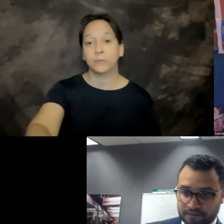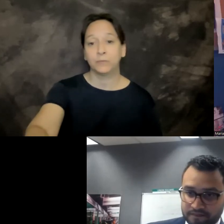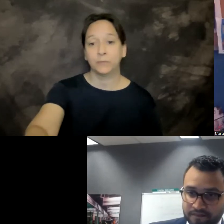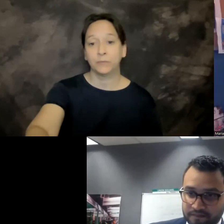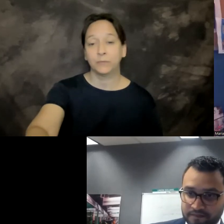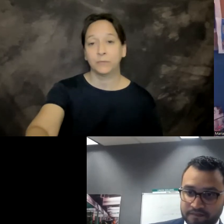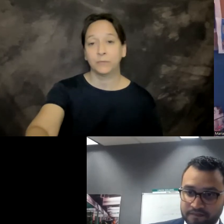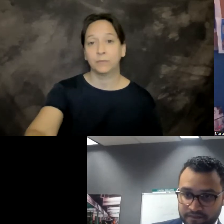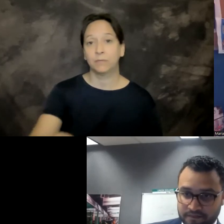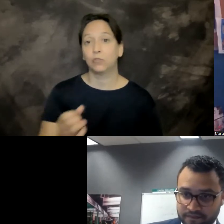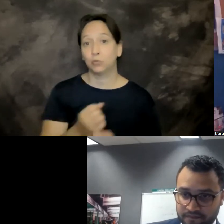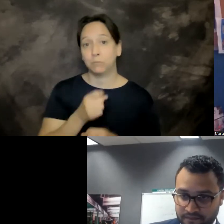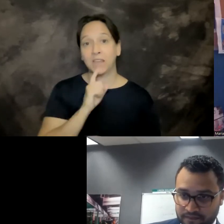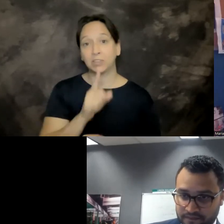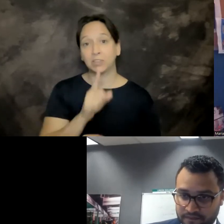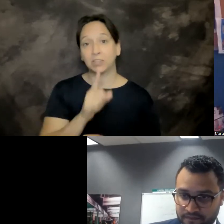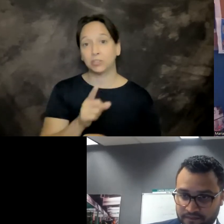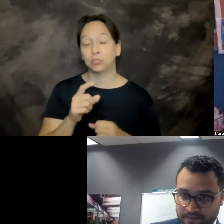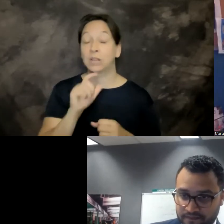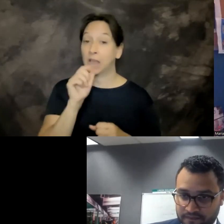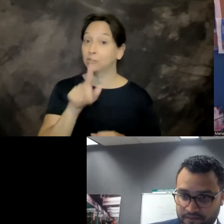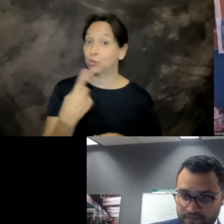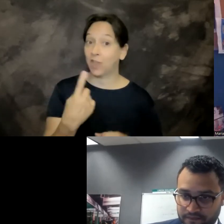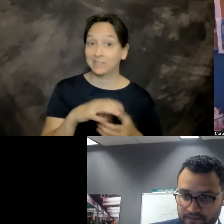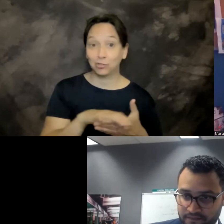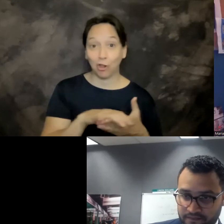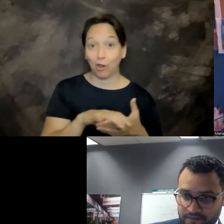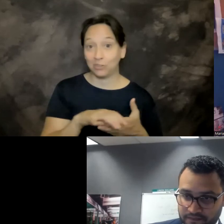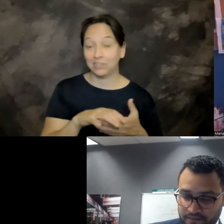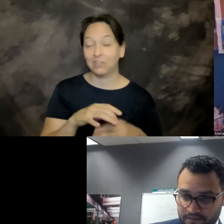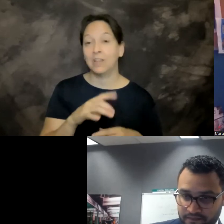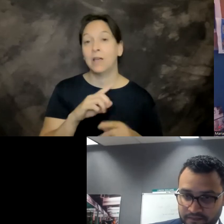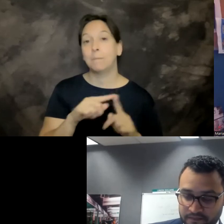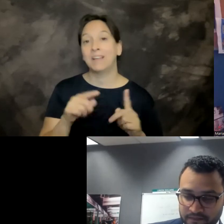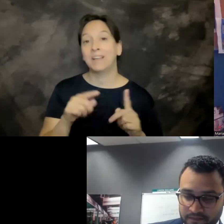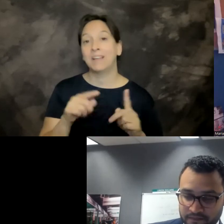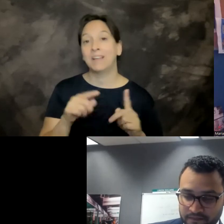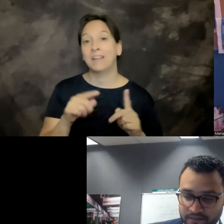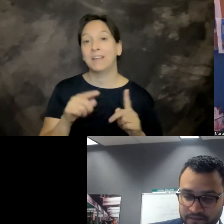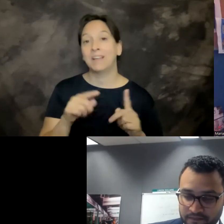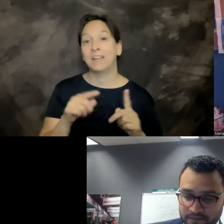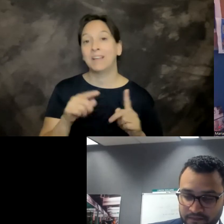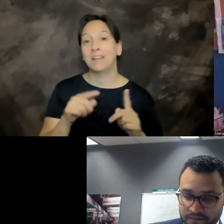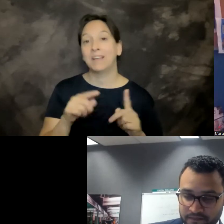to make sure that not only the Charlie cards, but just information is also out there. John, or if somebody else from ONS is